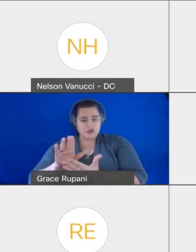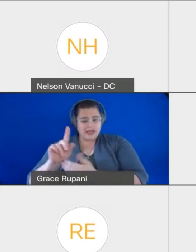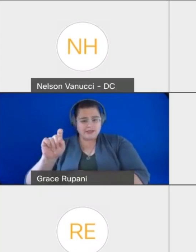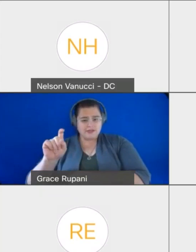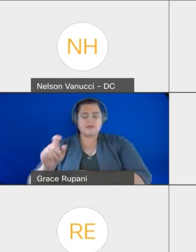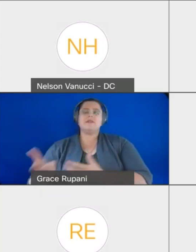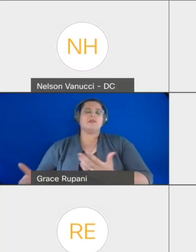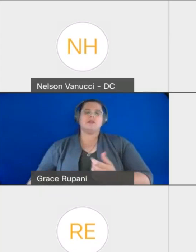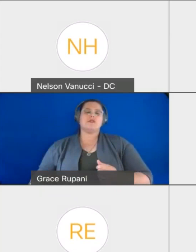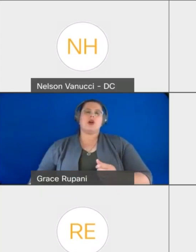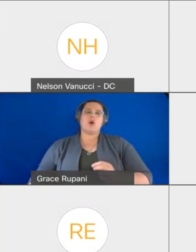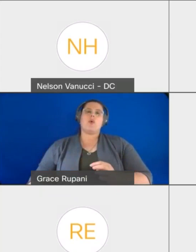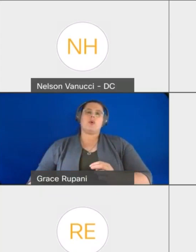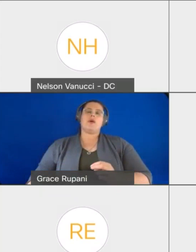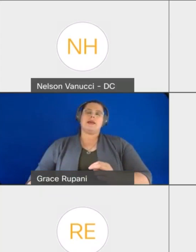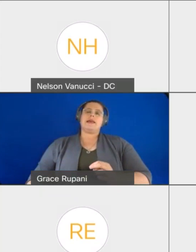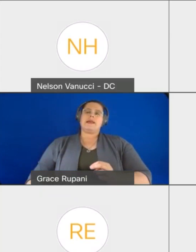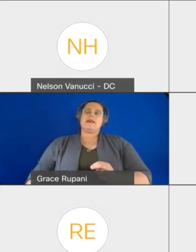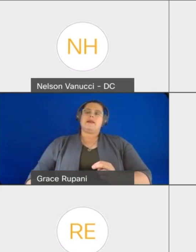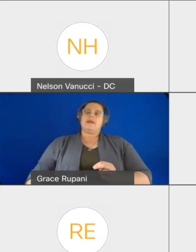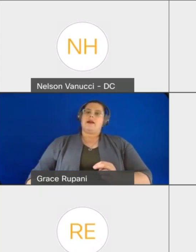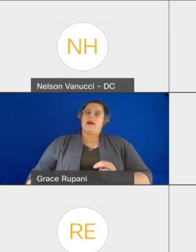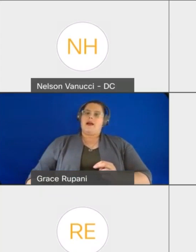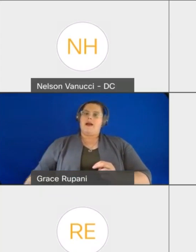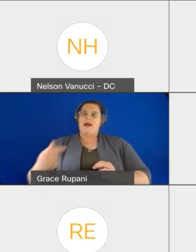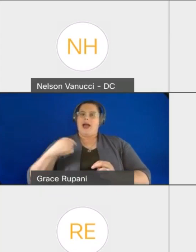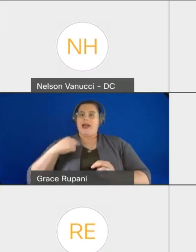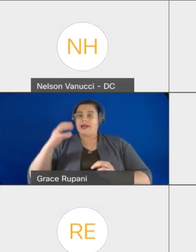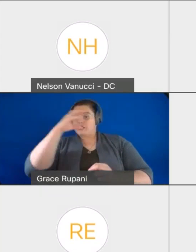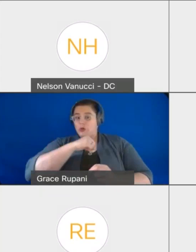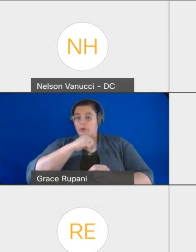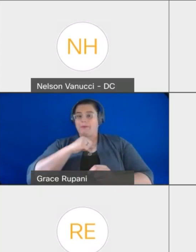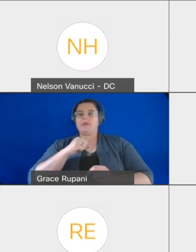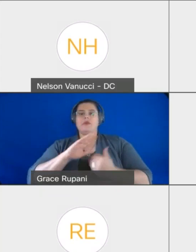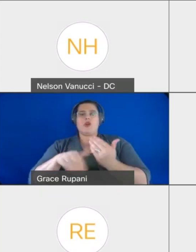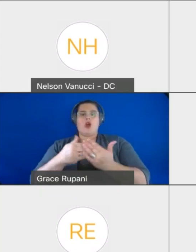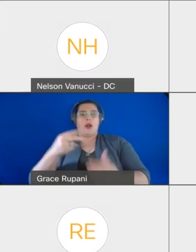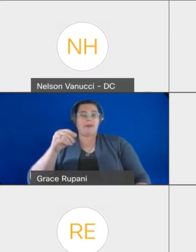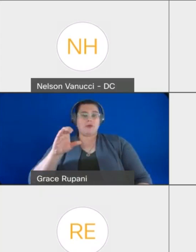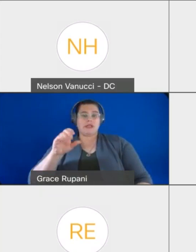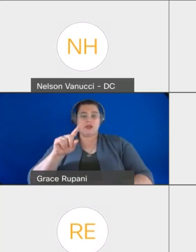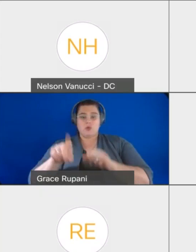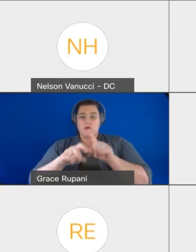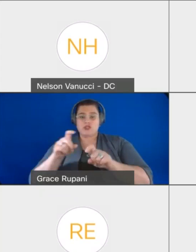I am assuming that all of the POC questions I read were answered.